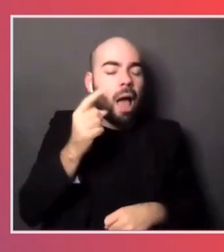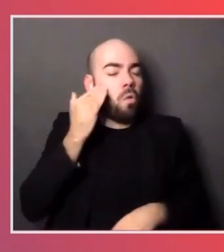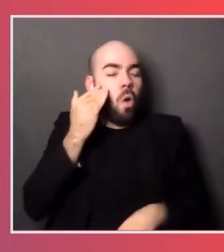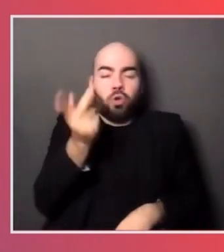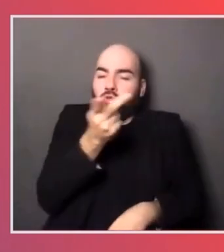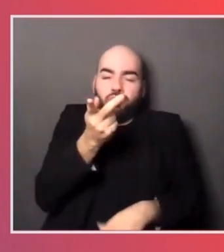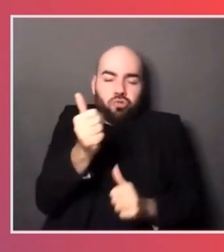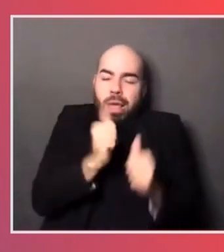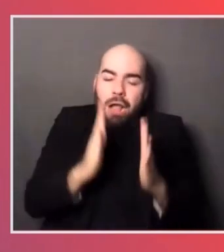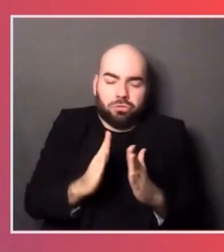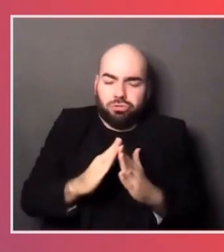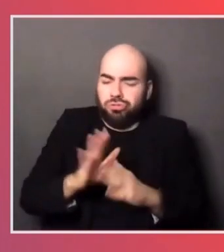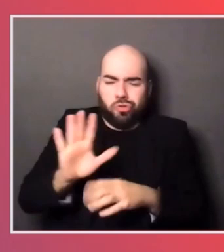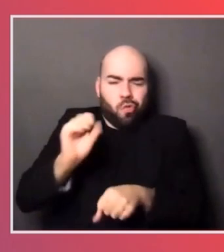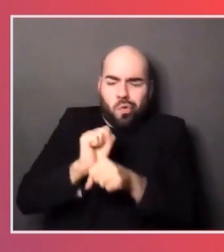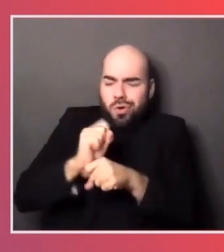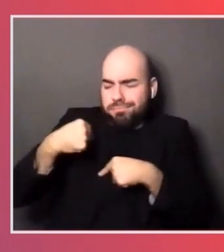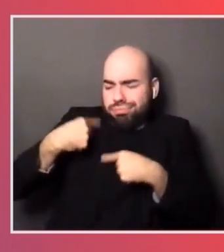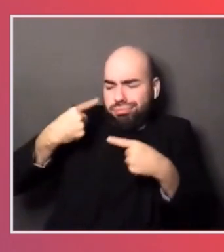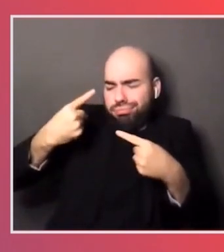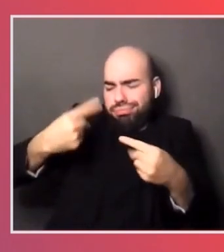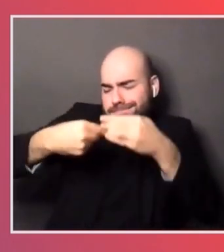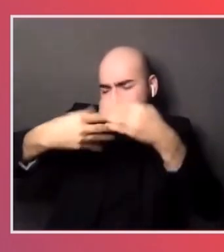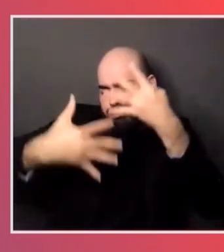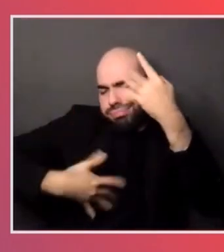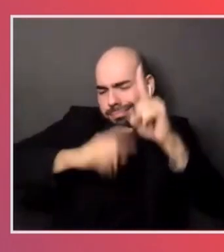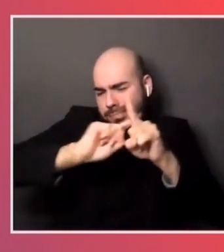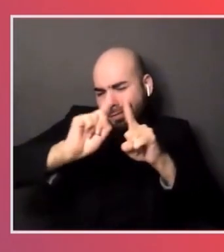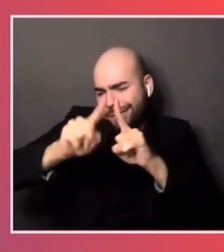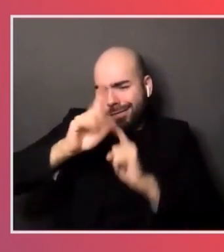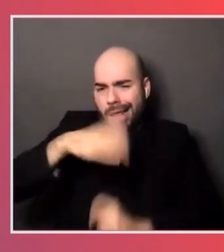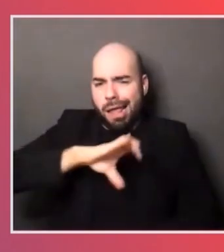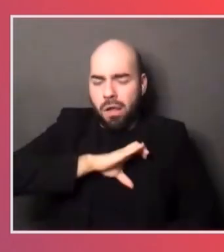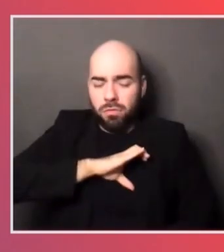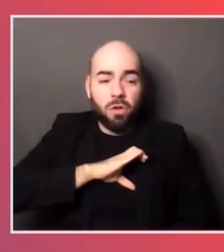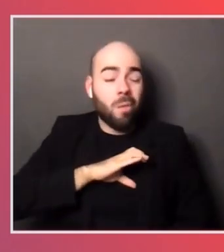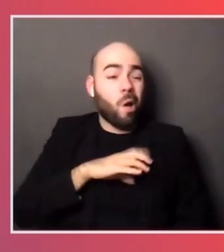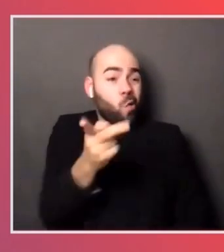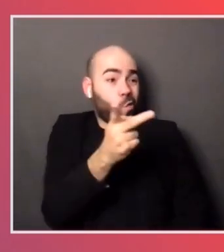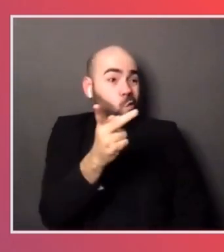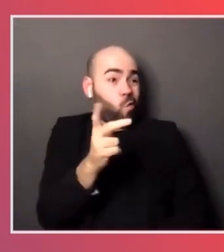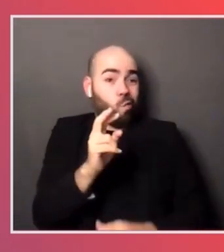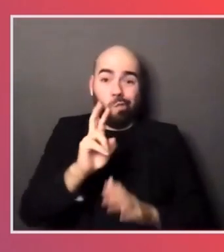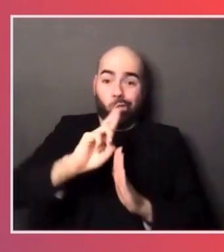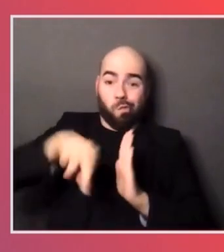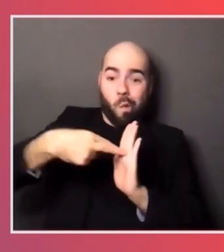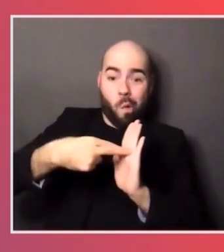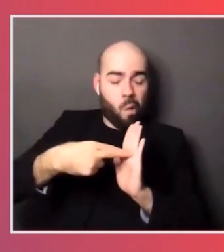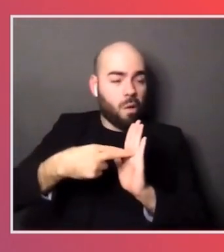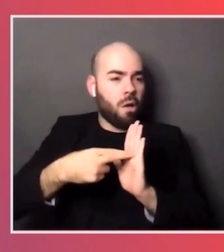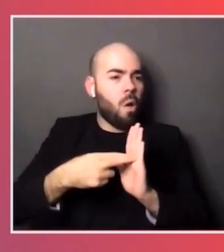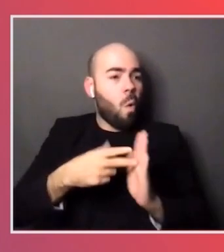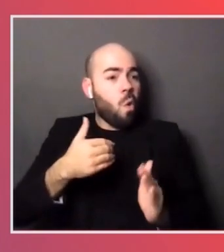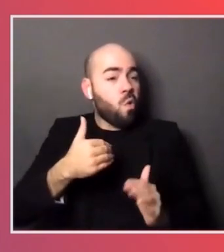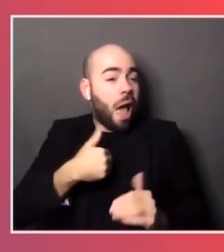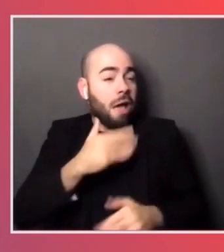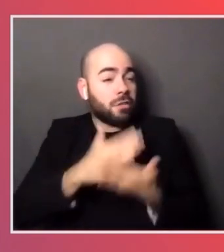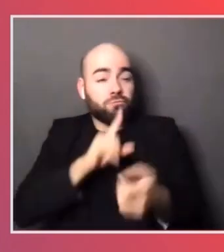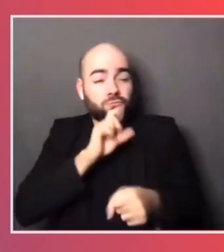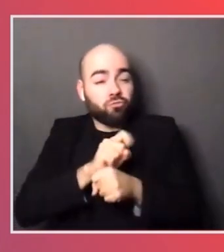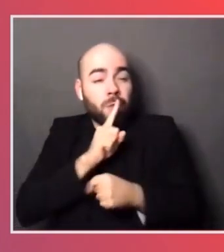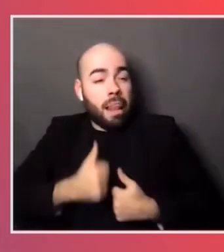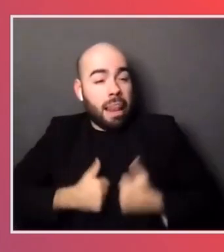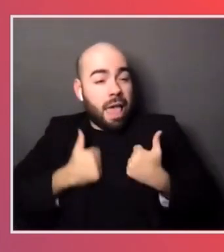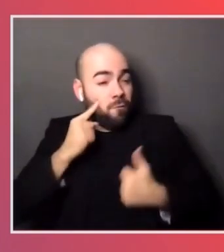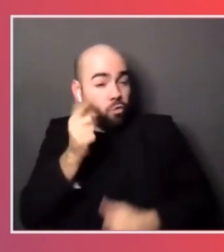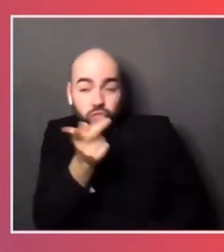But for those roles, are there any real life superheroes that or any real life women that inspired